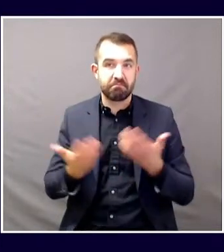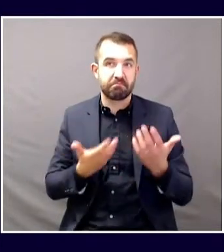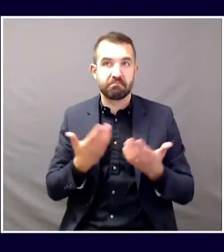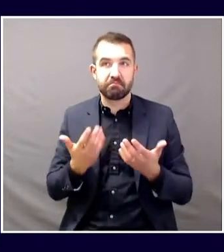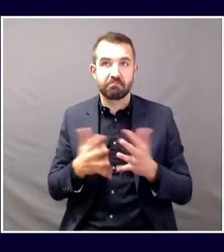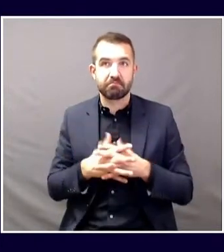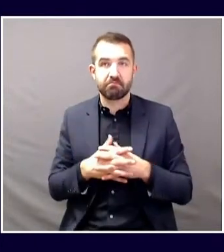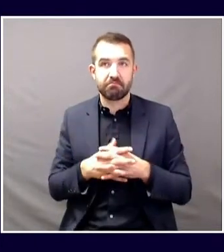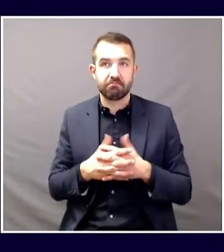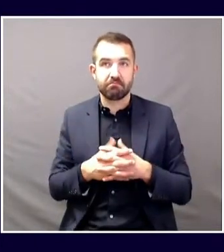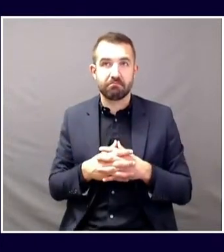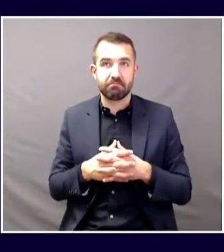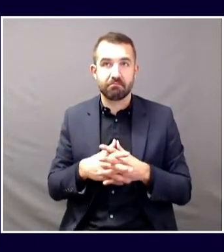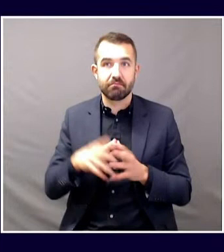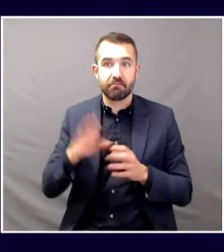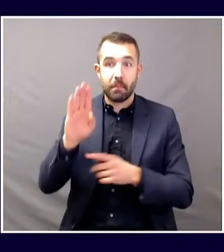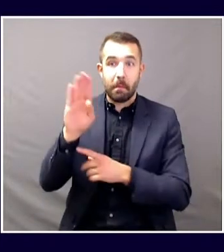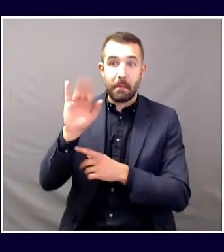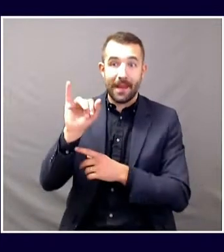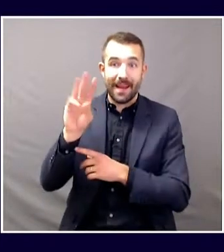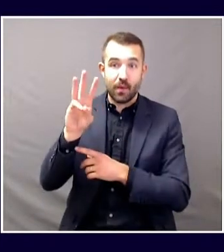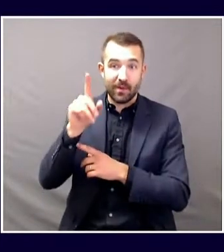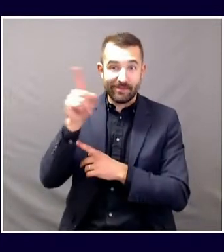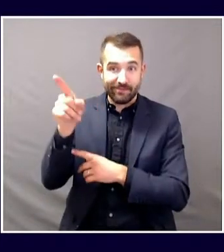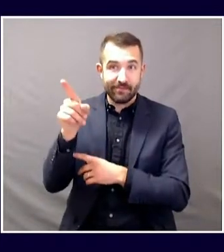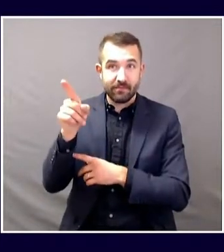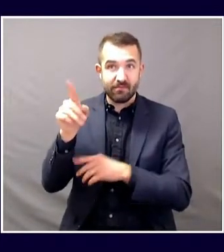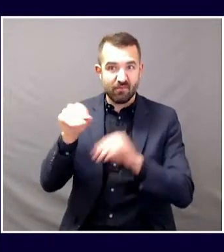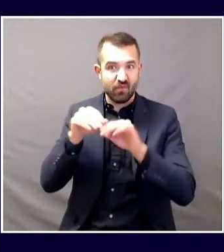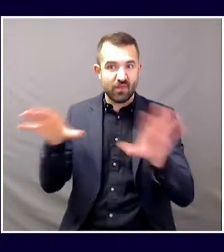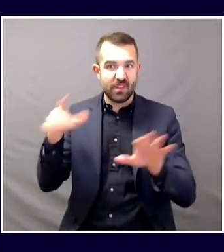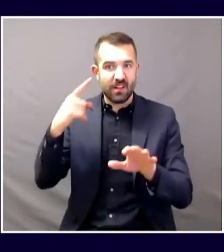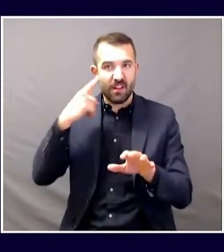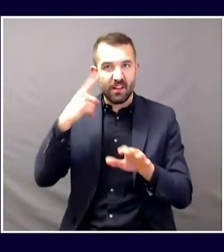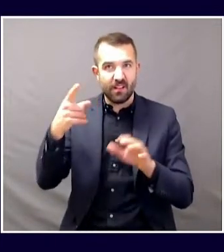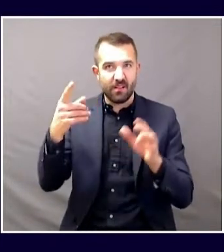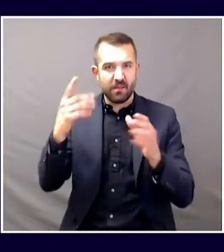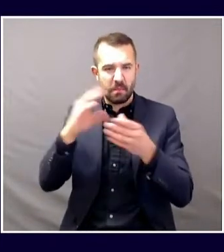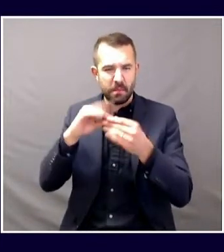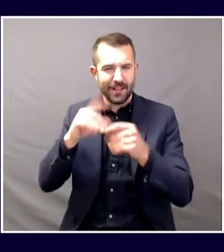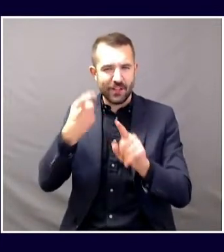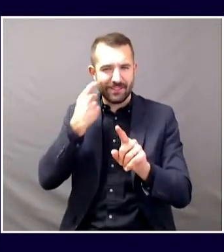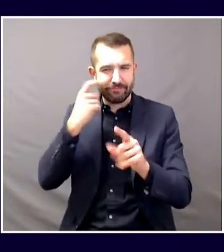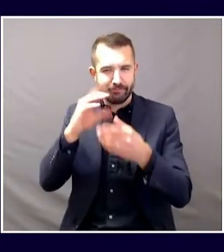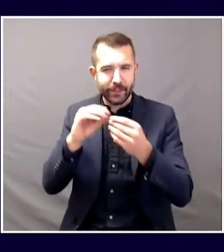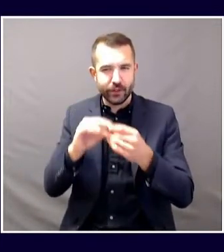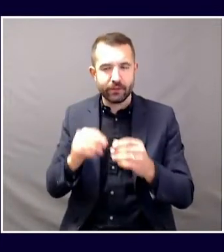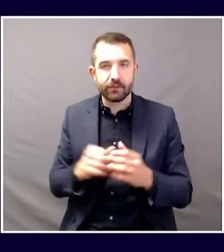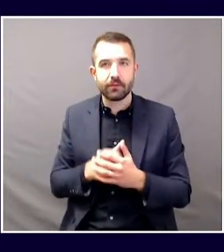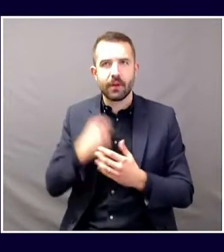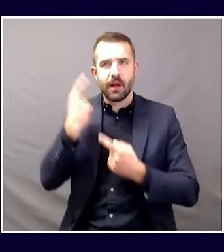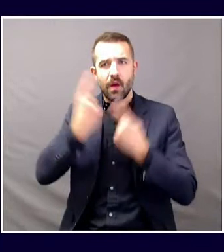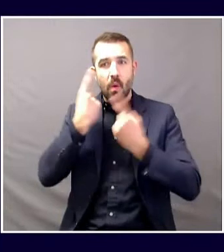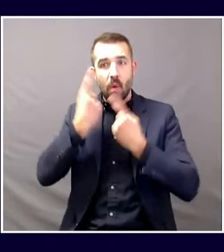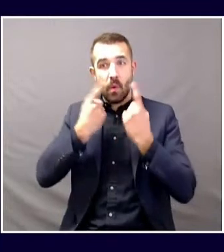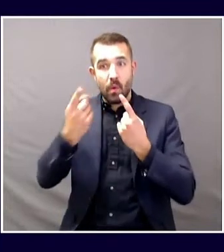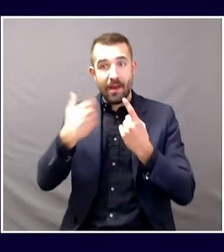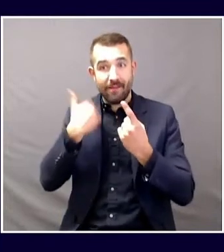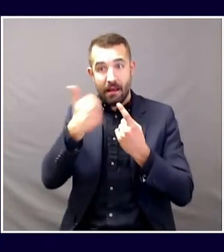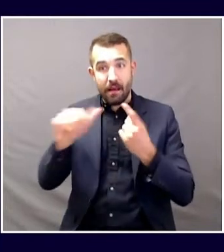outbreak at Bath Iron Works, which I believe you touched on earlier. I was wondering if there's anything more to be said about that, given